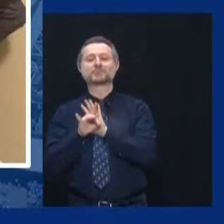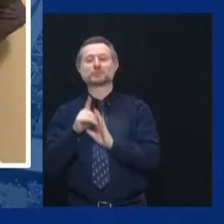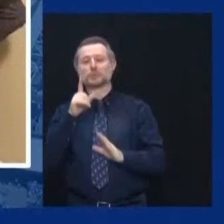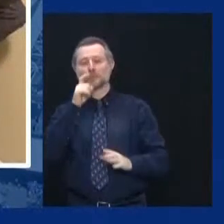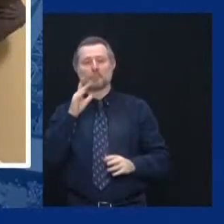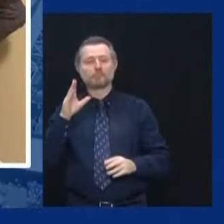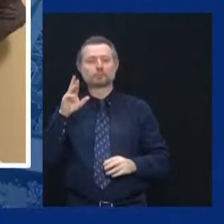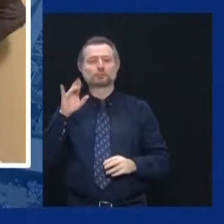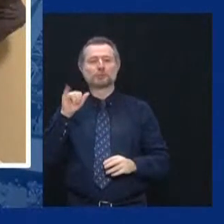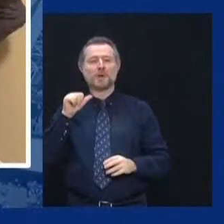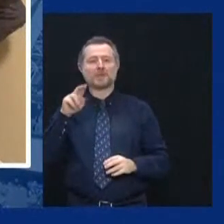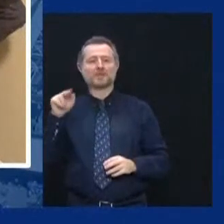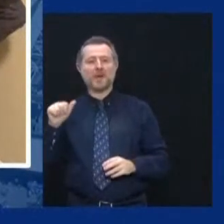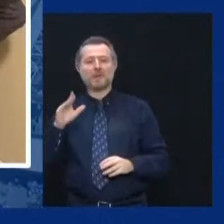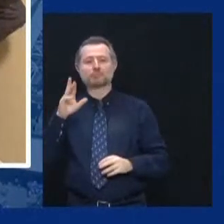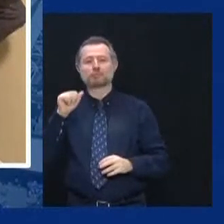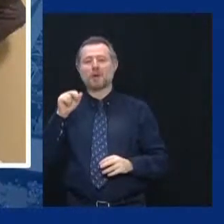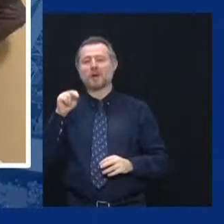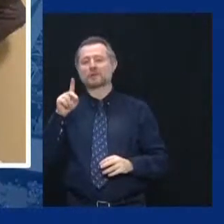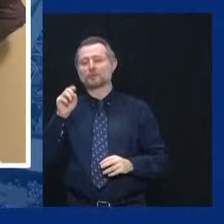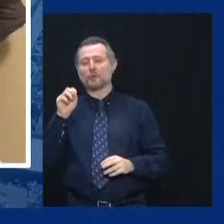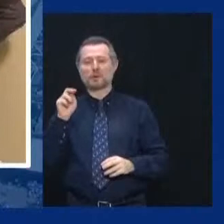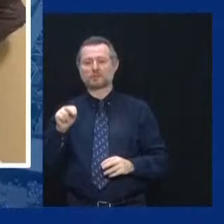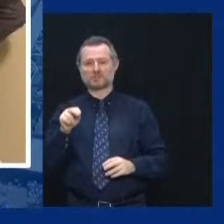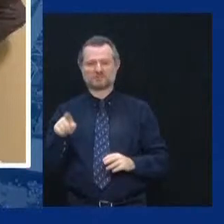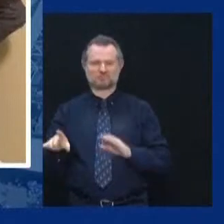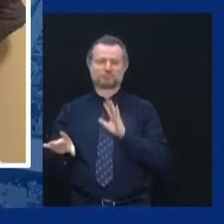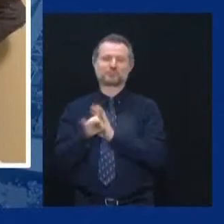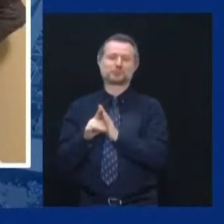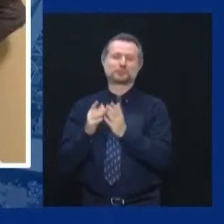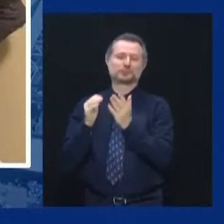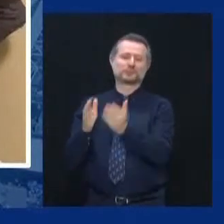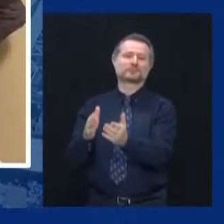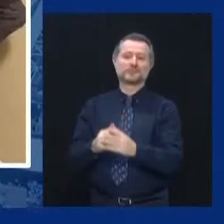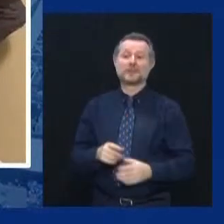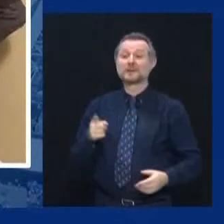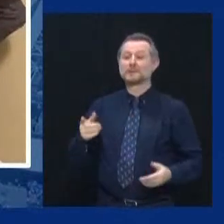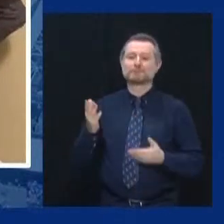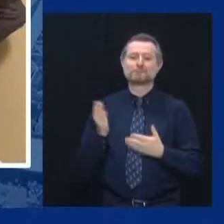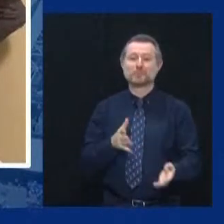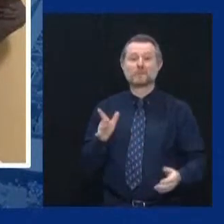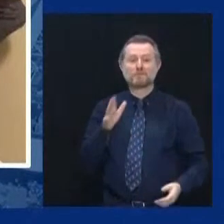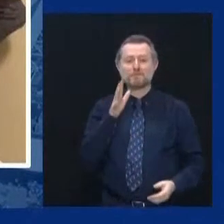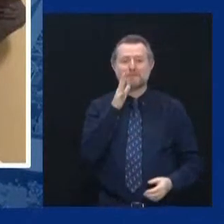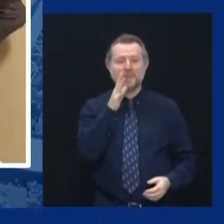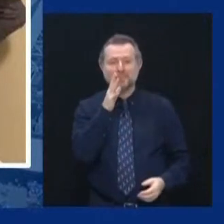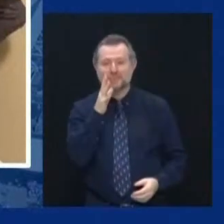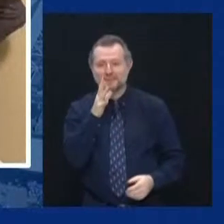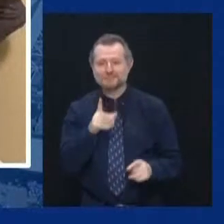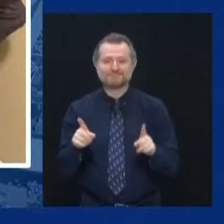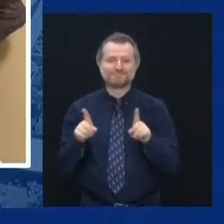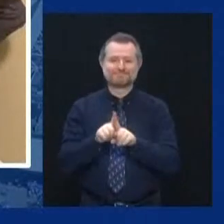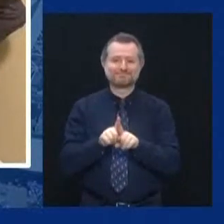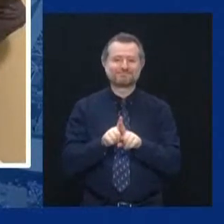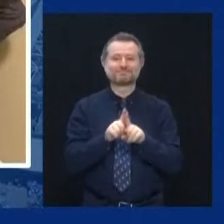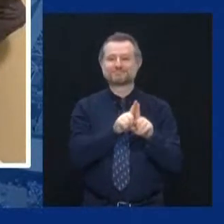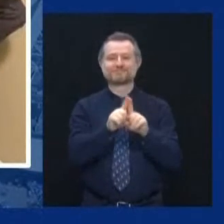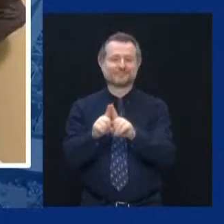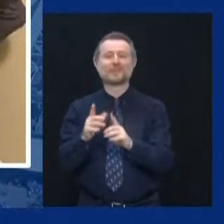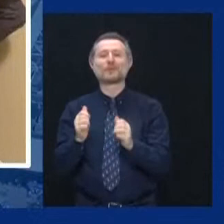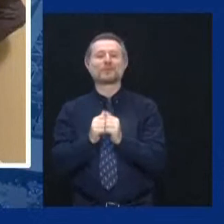Brianna Brandon, and Brianna is bringing her mother to the game.